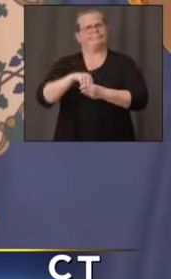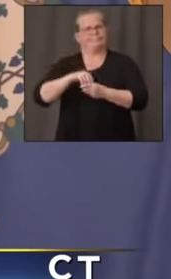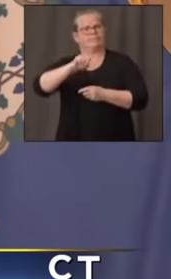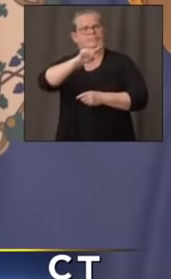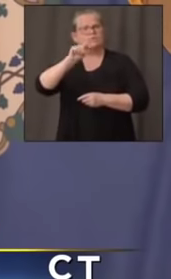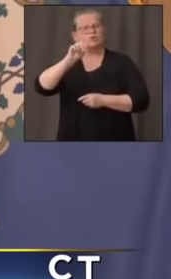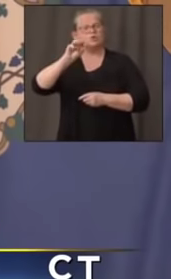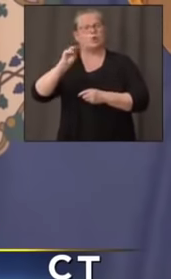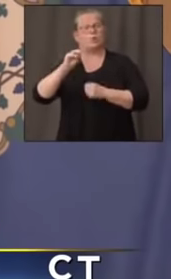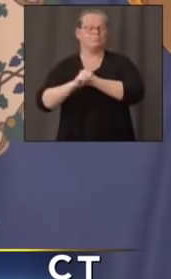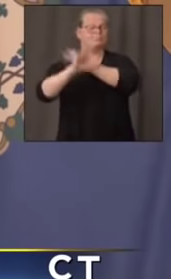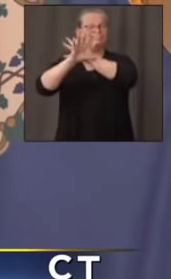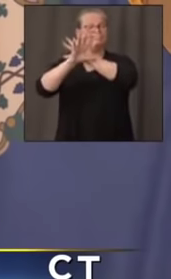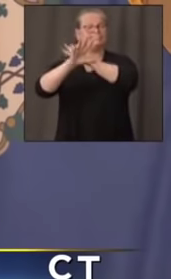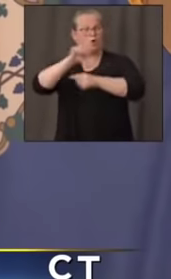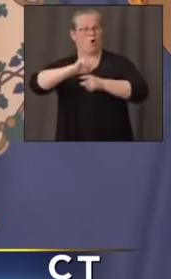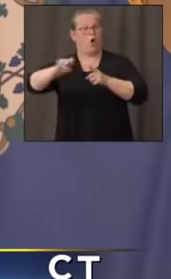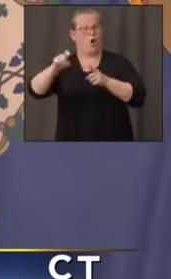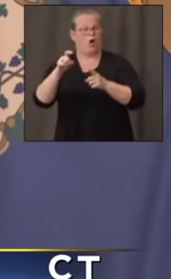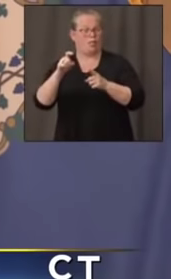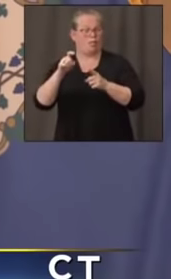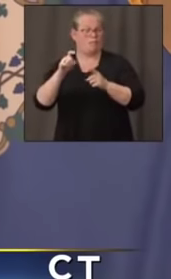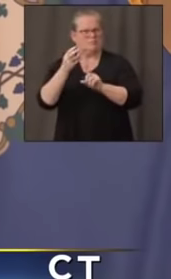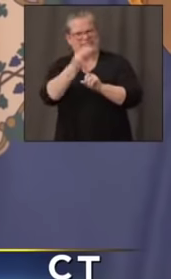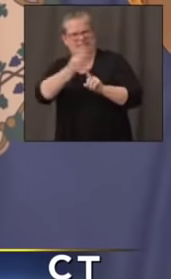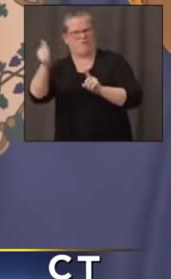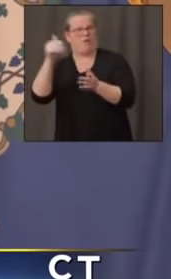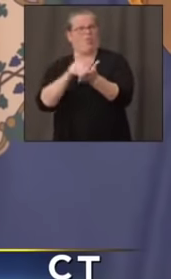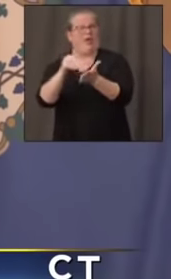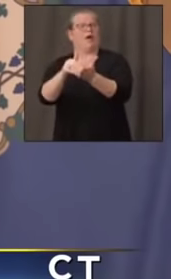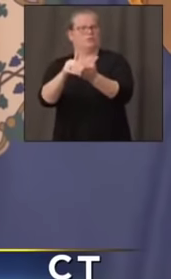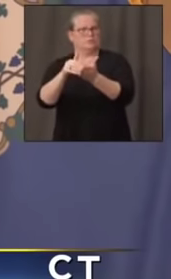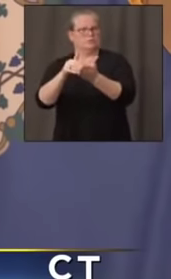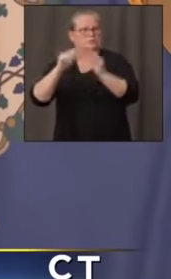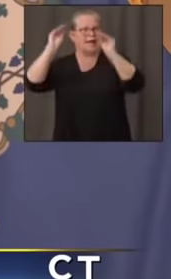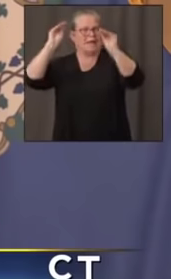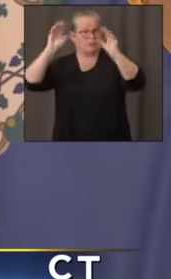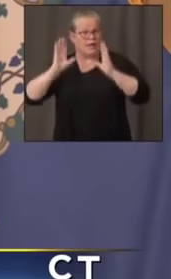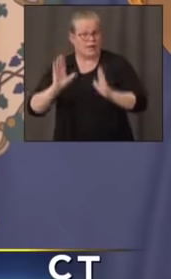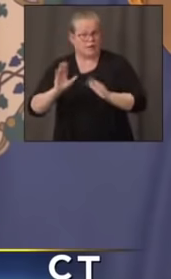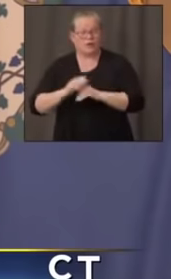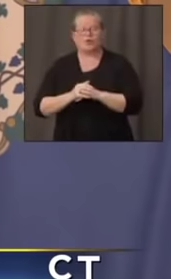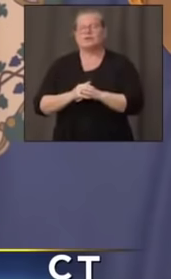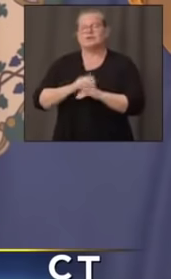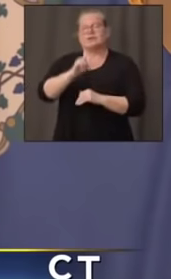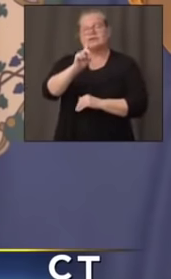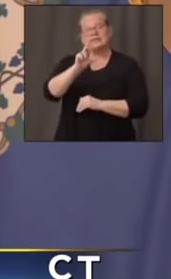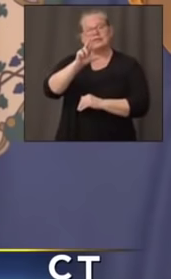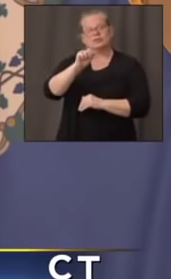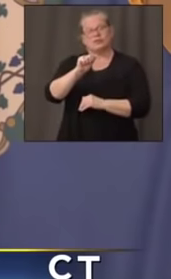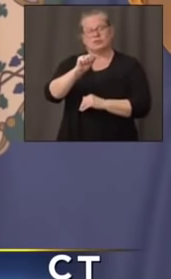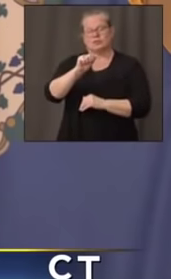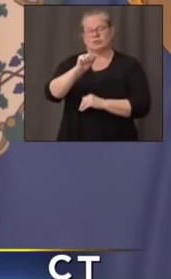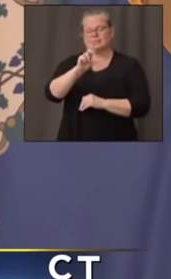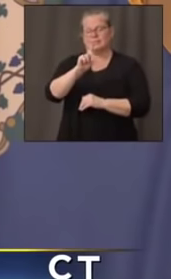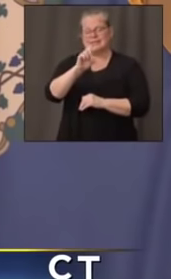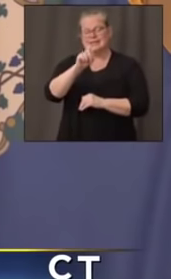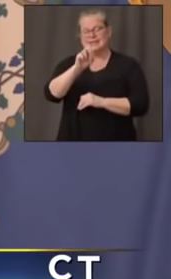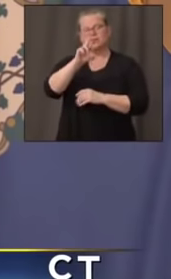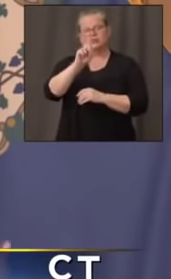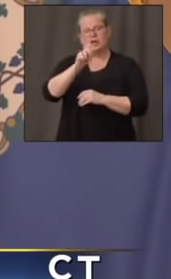Deirdre Gifford, who's on with us as well, and Miguel Cordona, our Commissioner of Education. And what